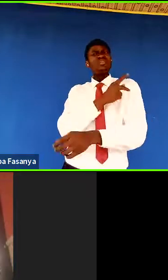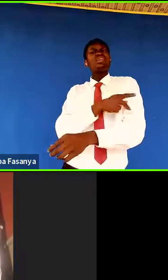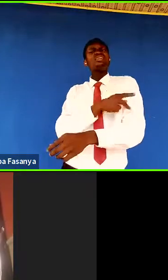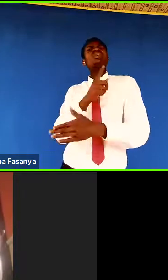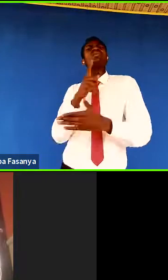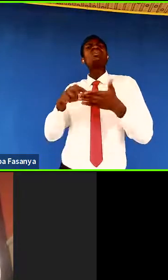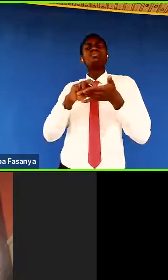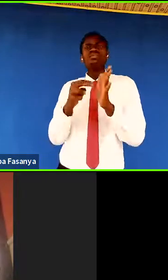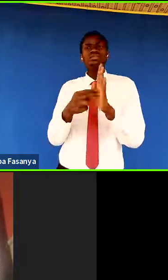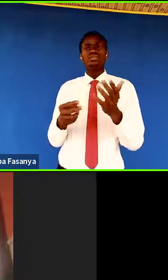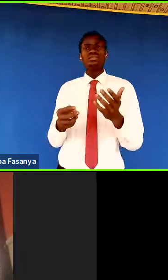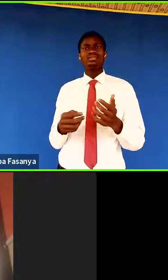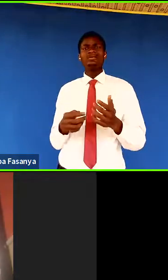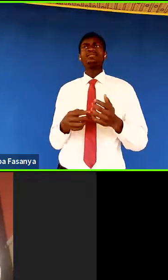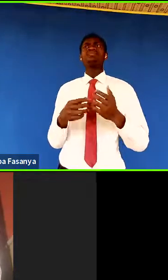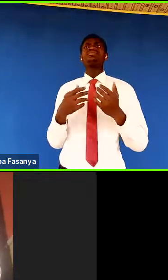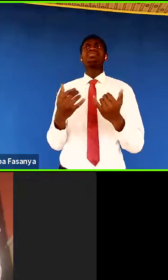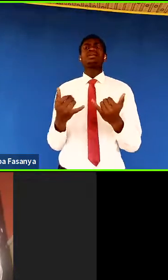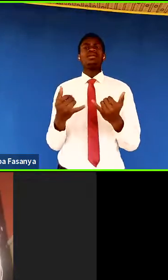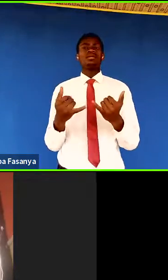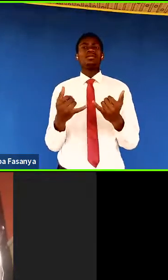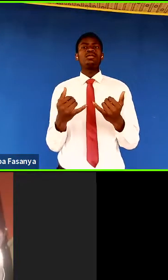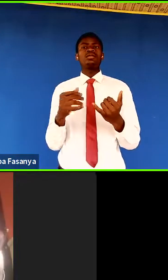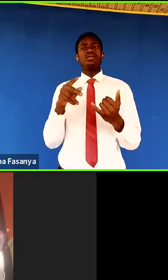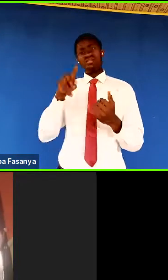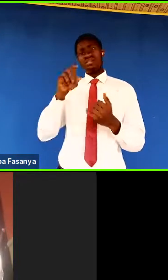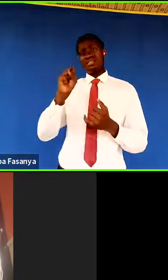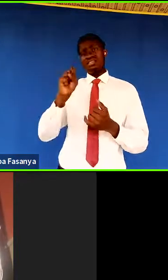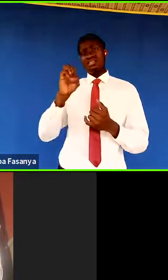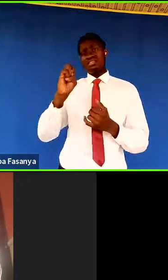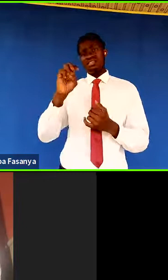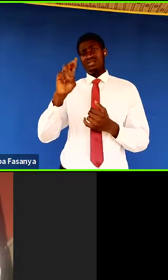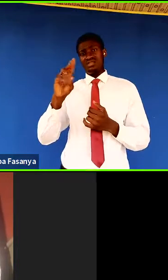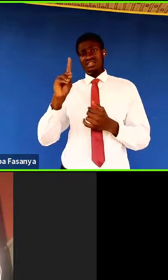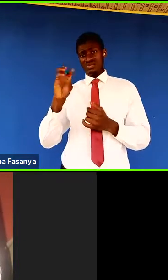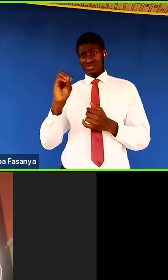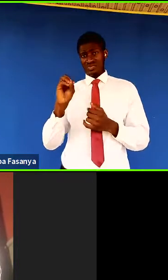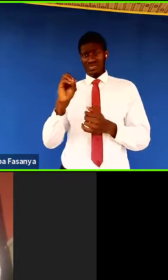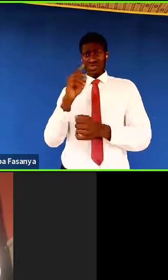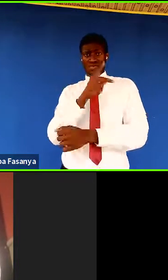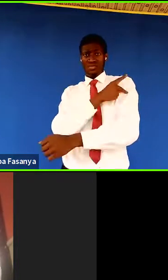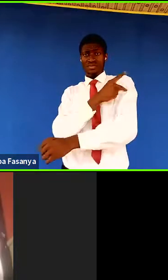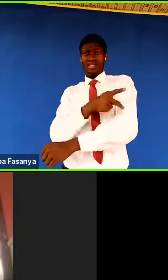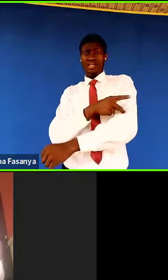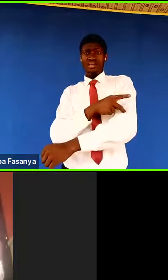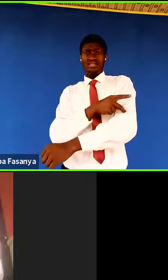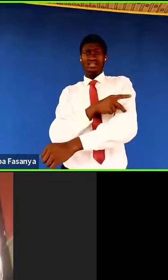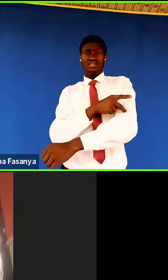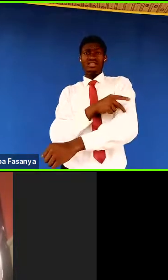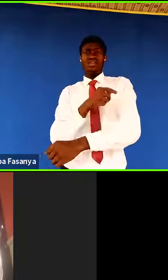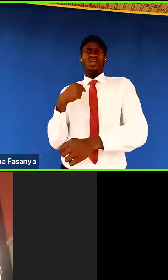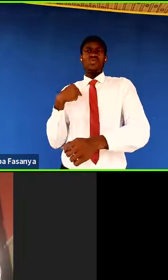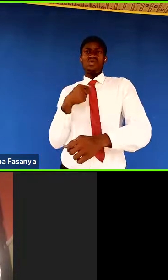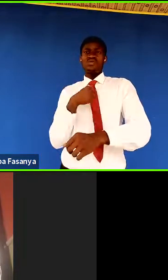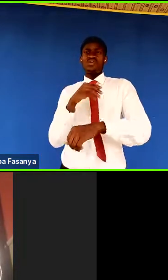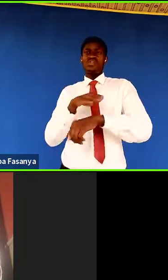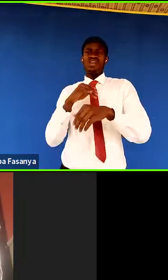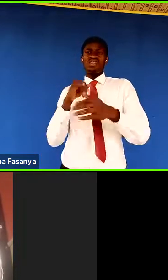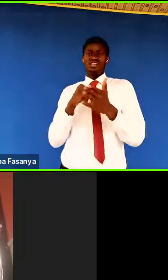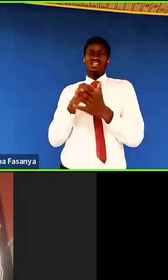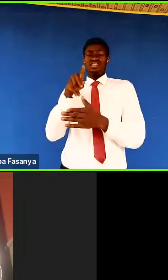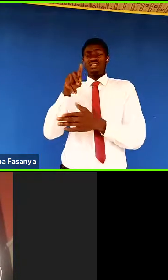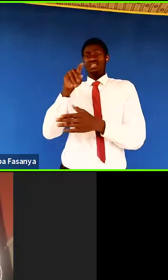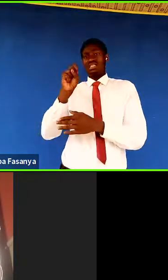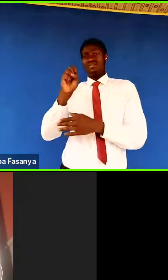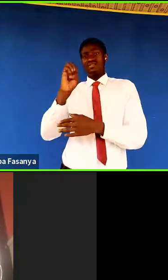pseudo pregnancy is also called false pregnancy. Okay, and medically we say pseudocyesis. Okay, so it is actually